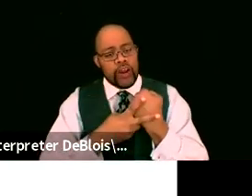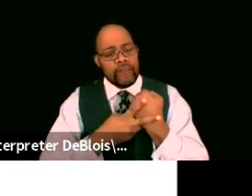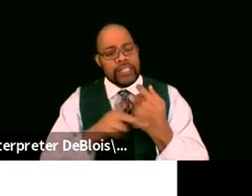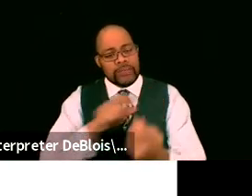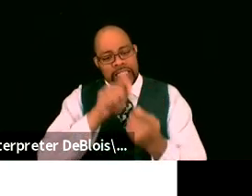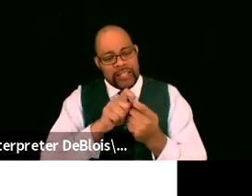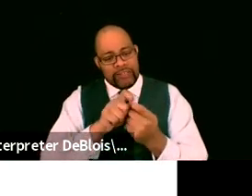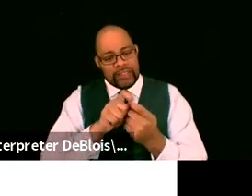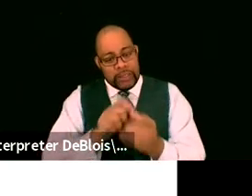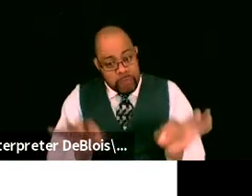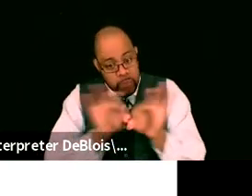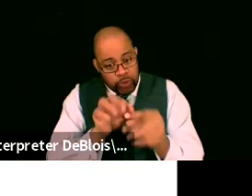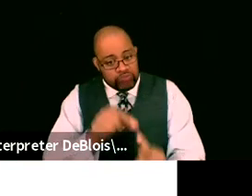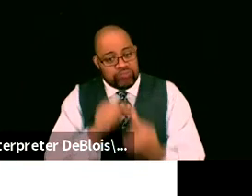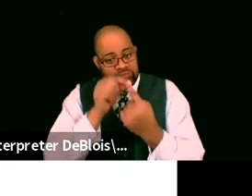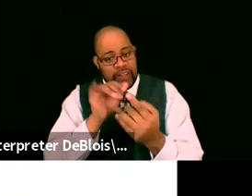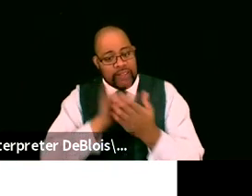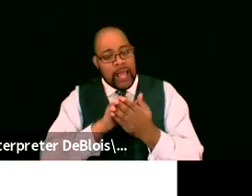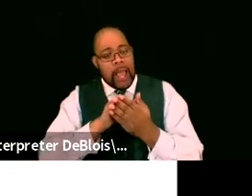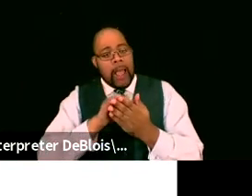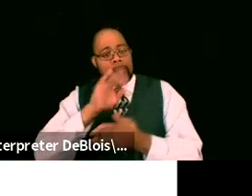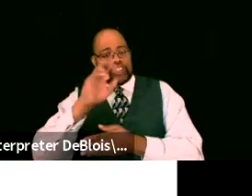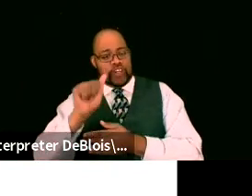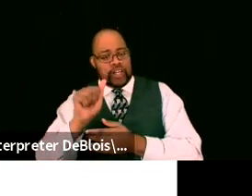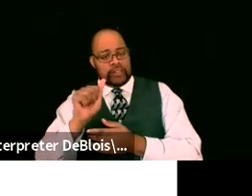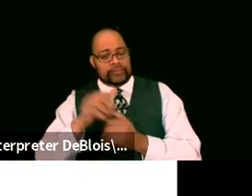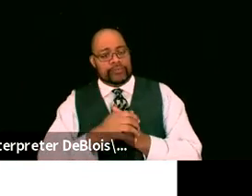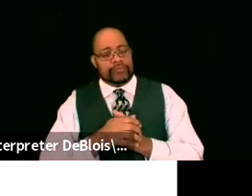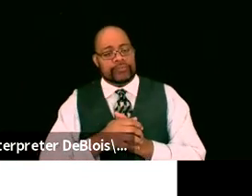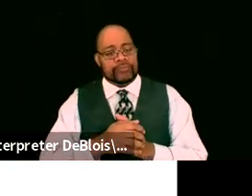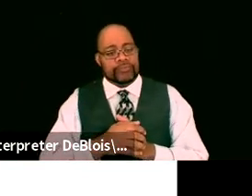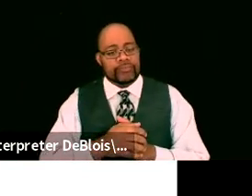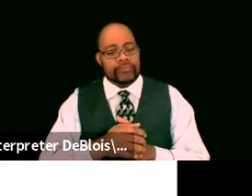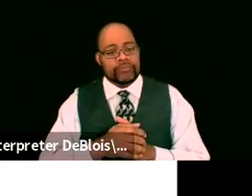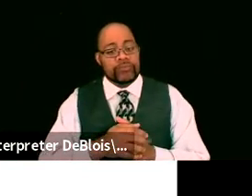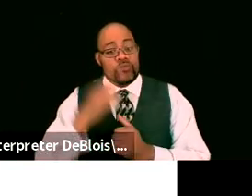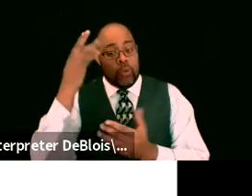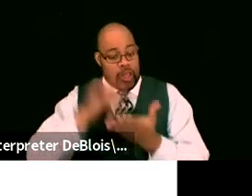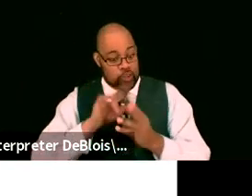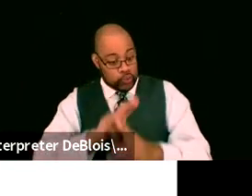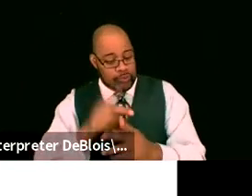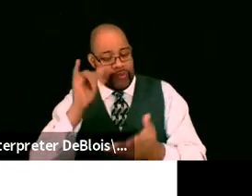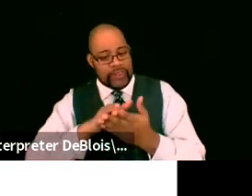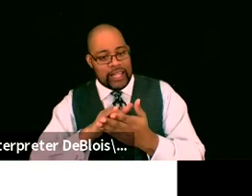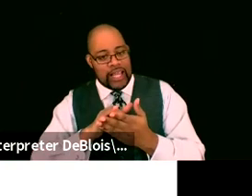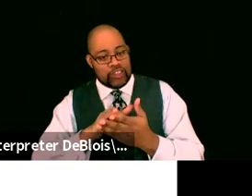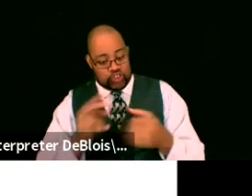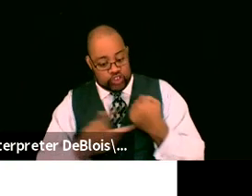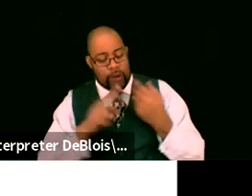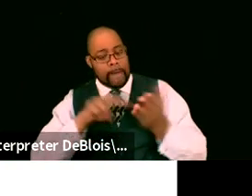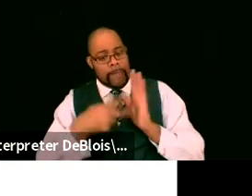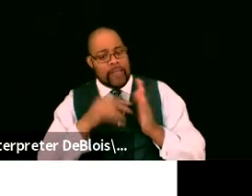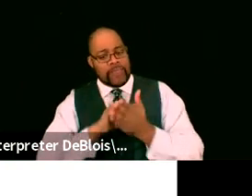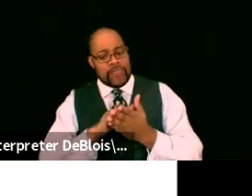particularly seminal in distinguishing bacterial archaea and prokaryotes. And the reason it's so useful is that it's conserved, meaning that